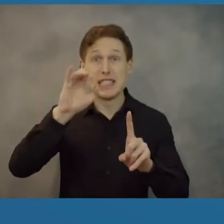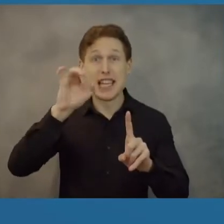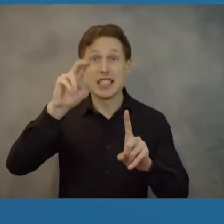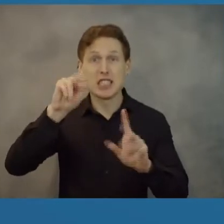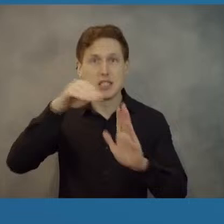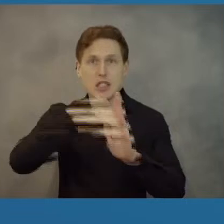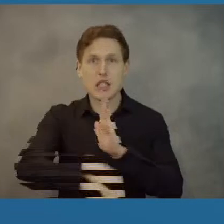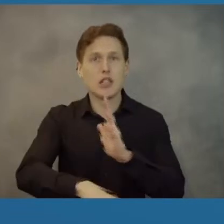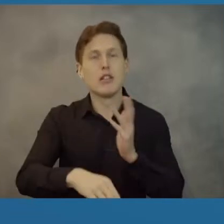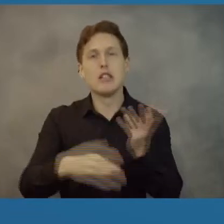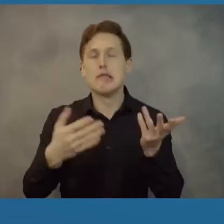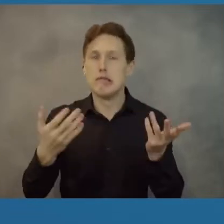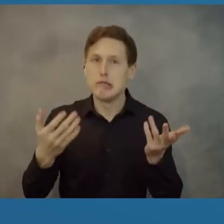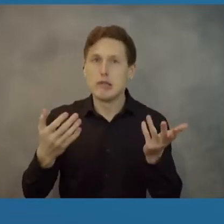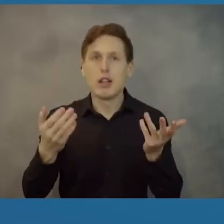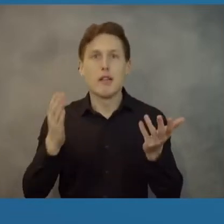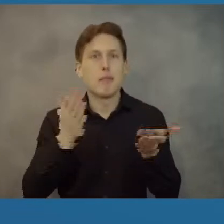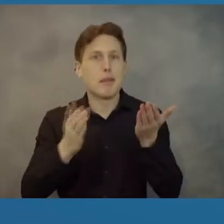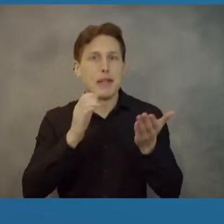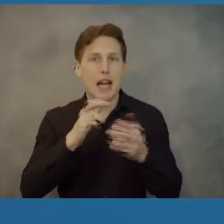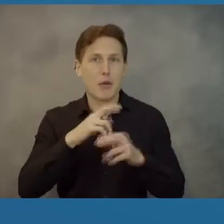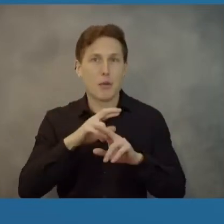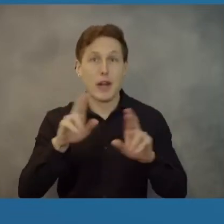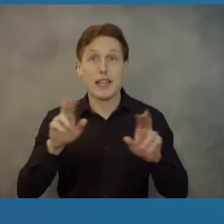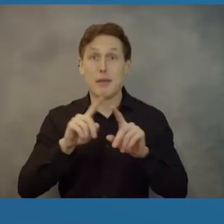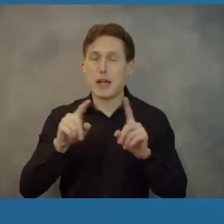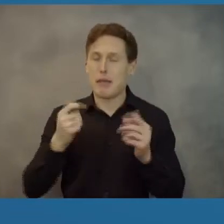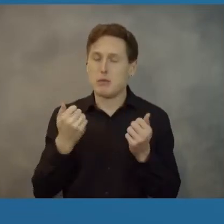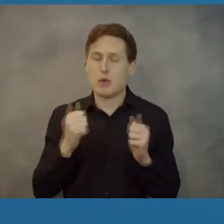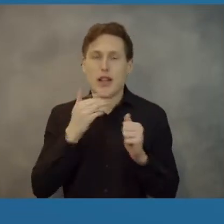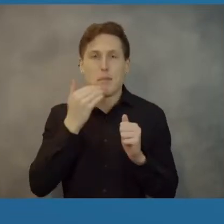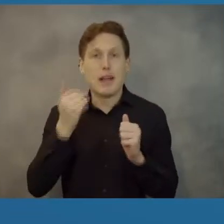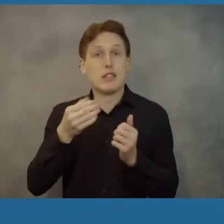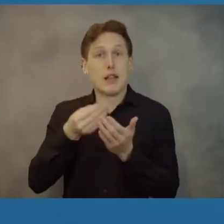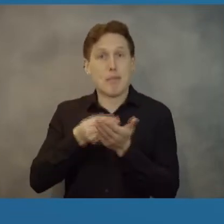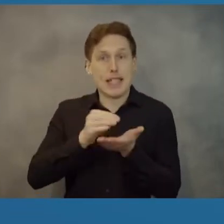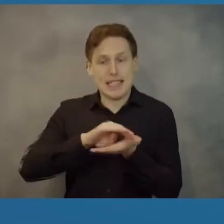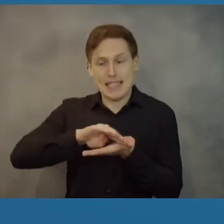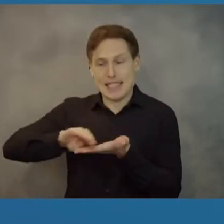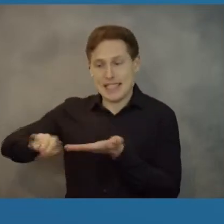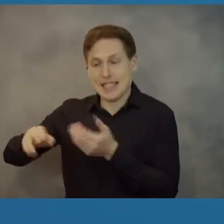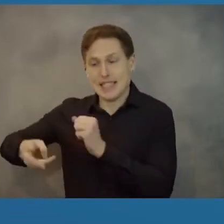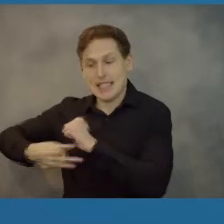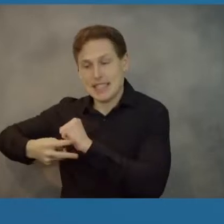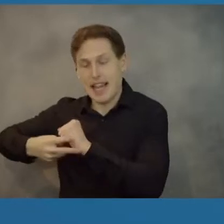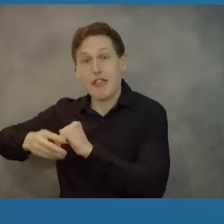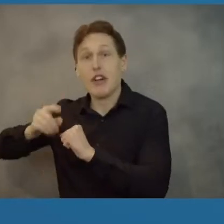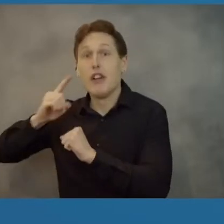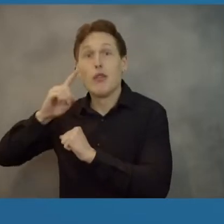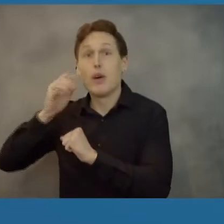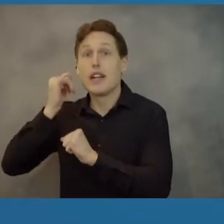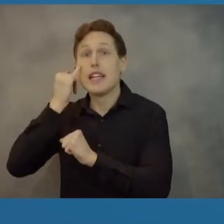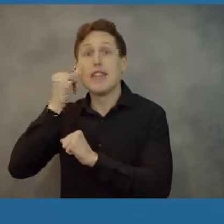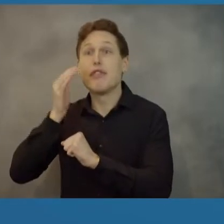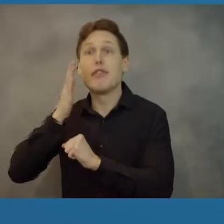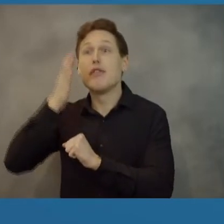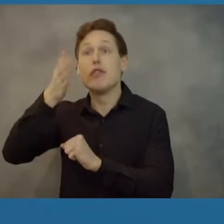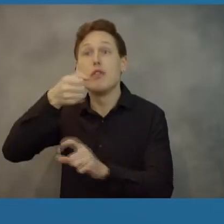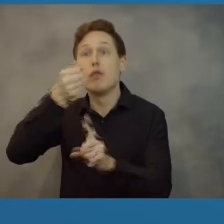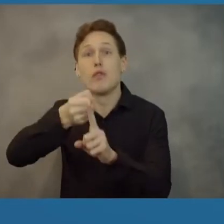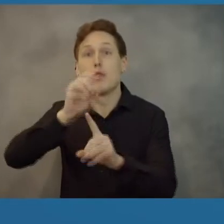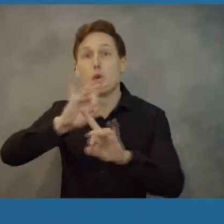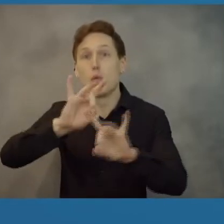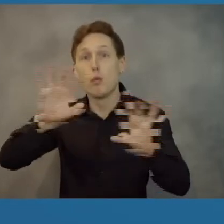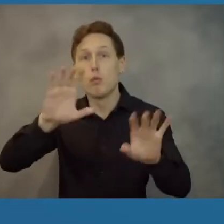But I have to make sure that we're setting aside the money that may be needed if there's a crisis that hits our state like of that